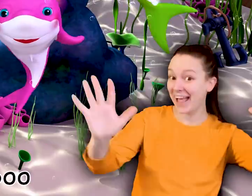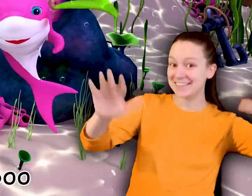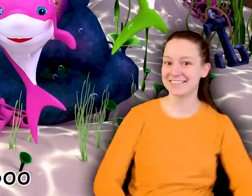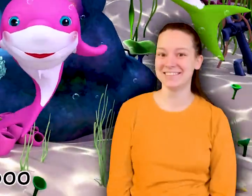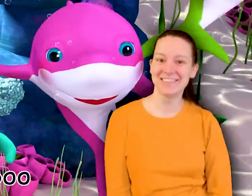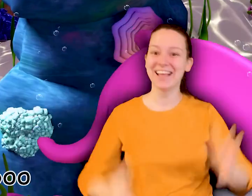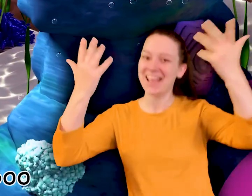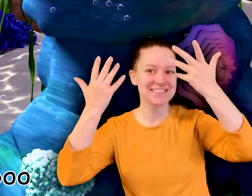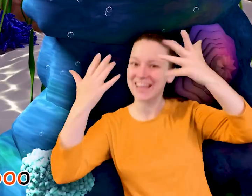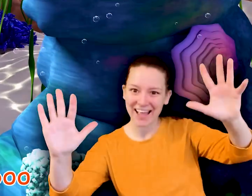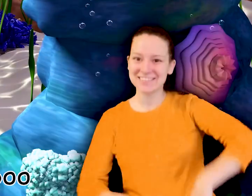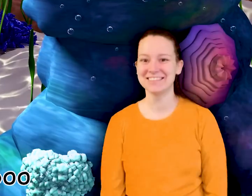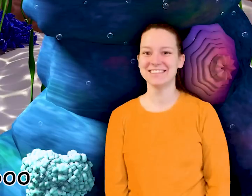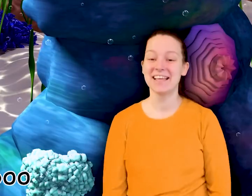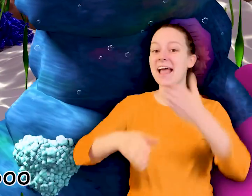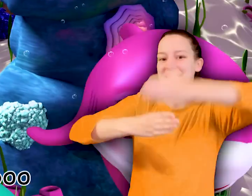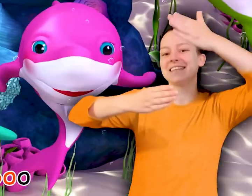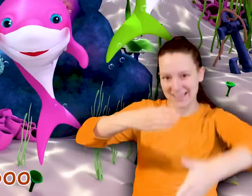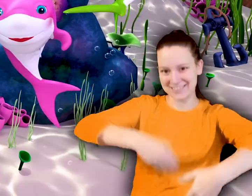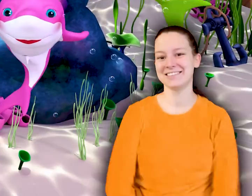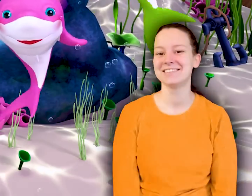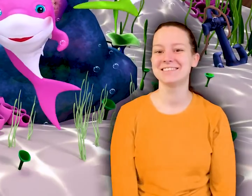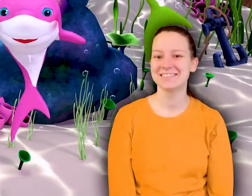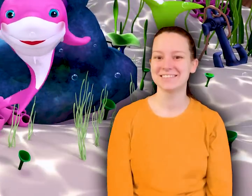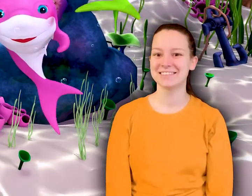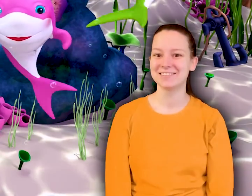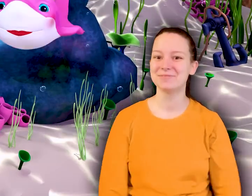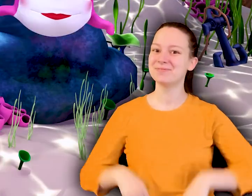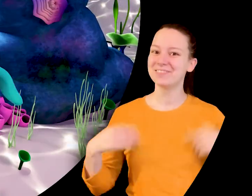the end it's the